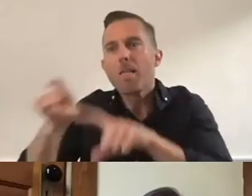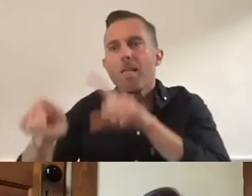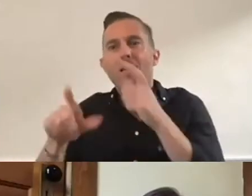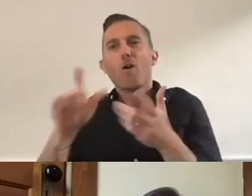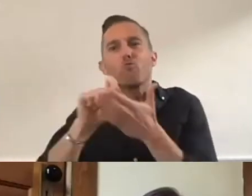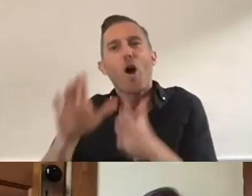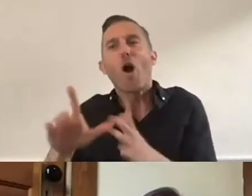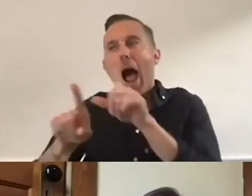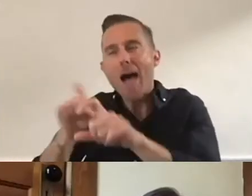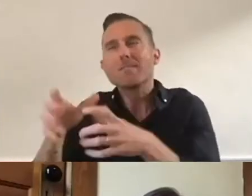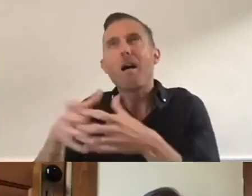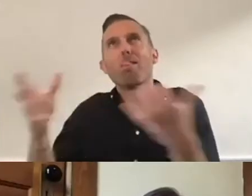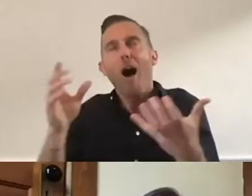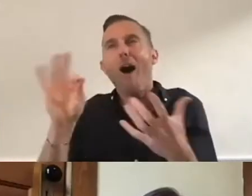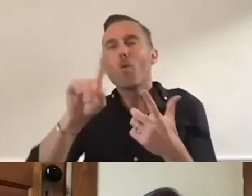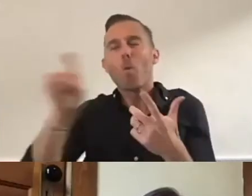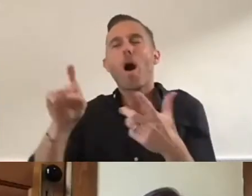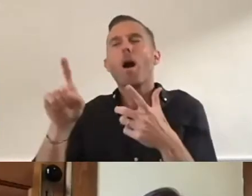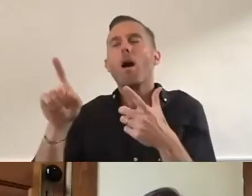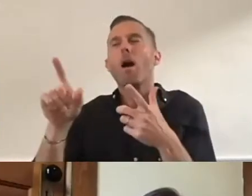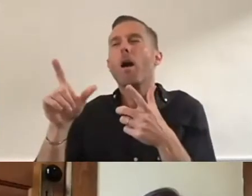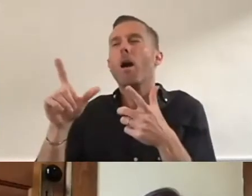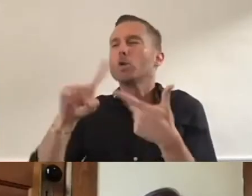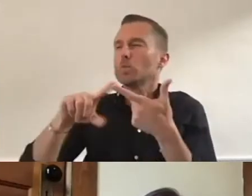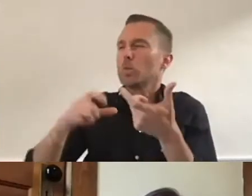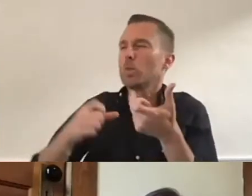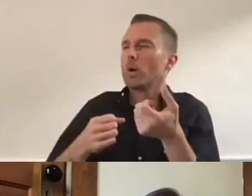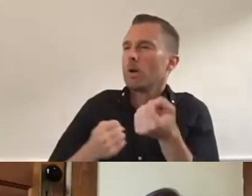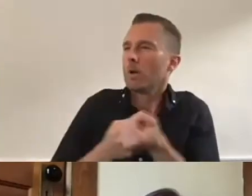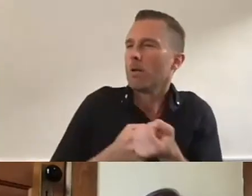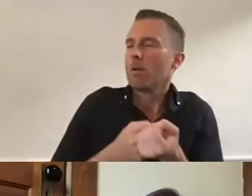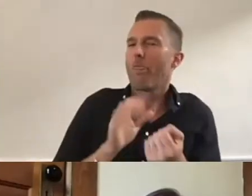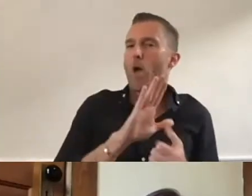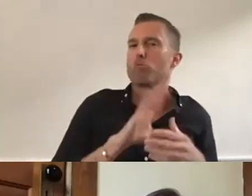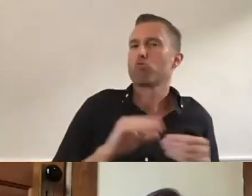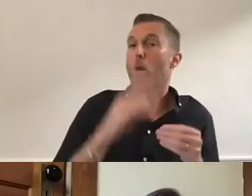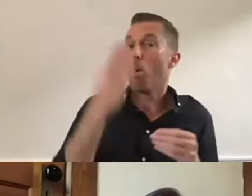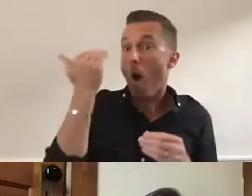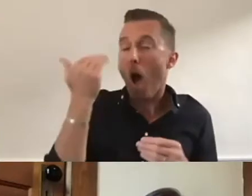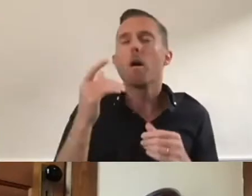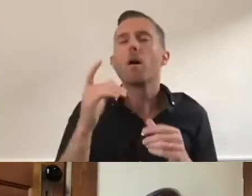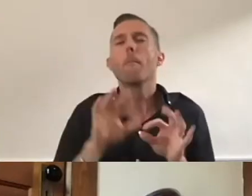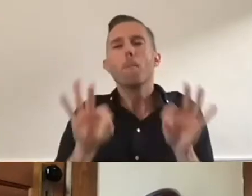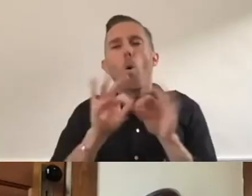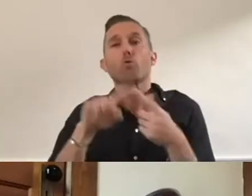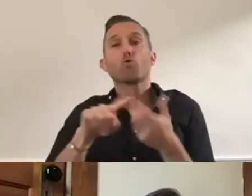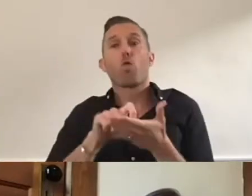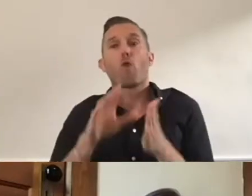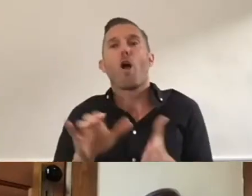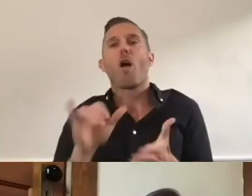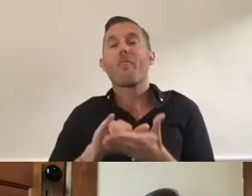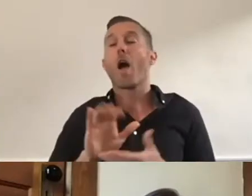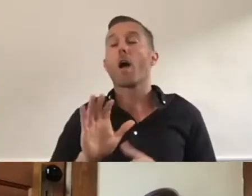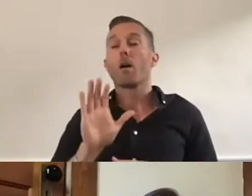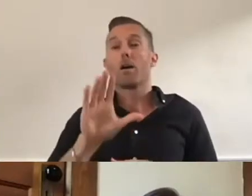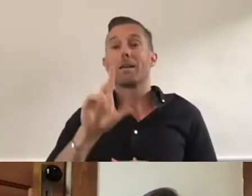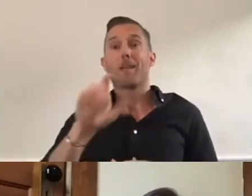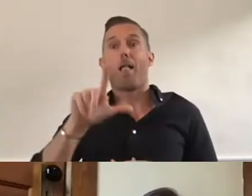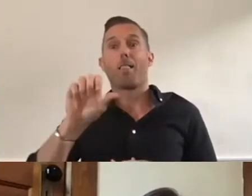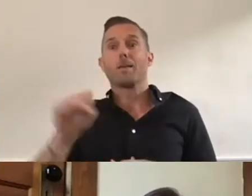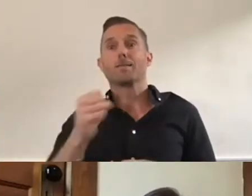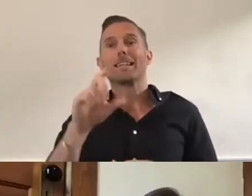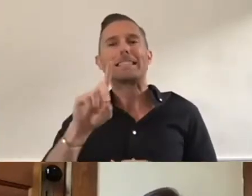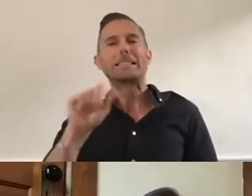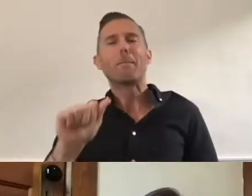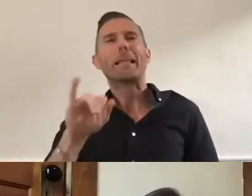questions because it was very important to them that her disability is not something, that's not